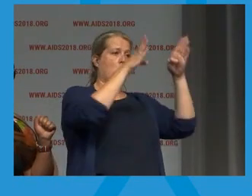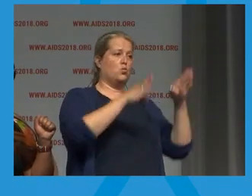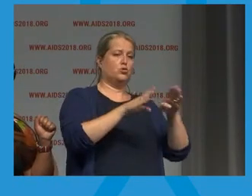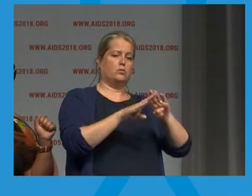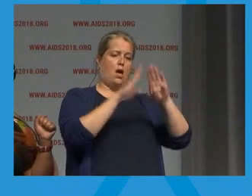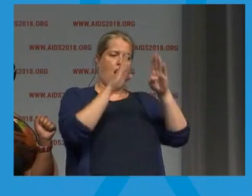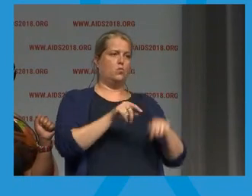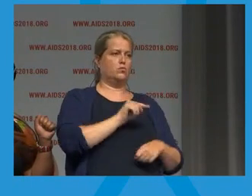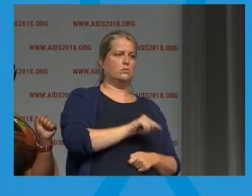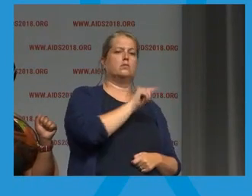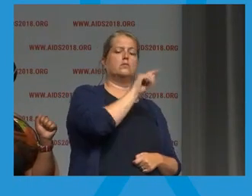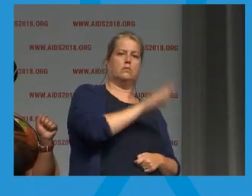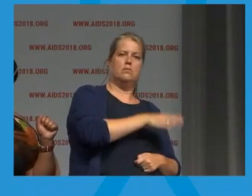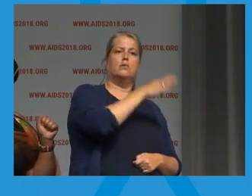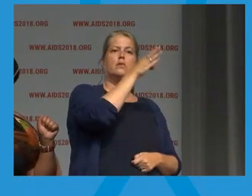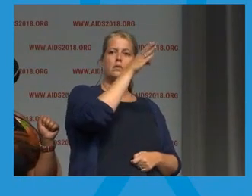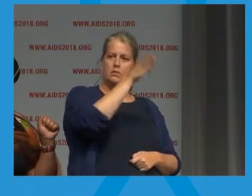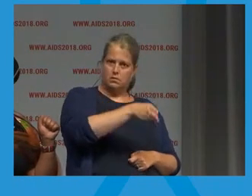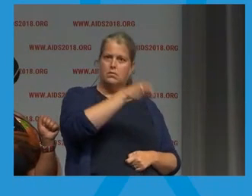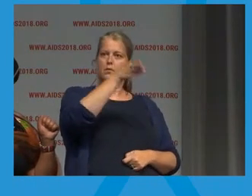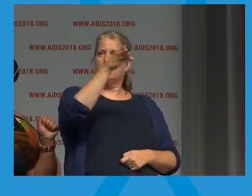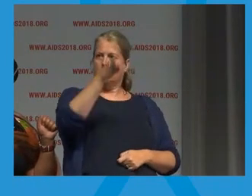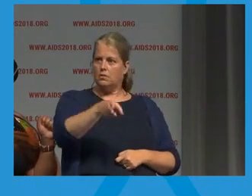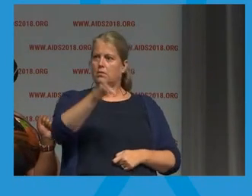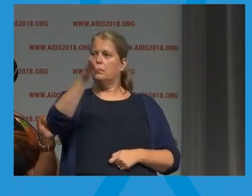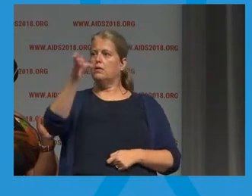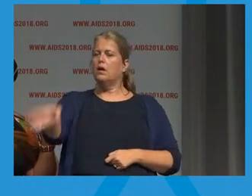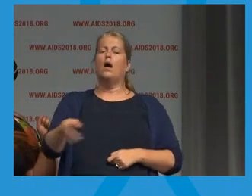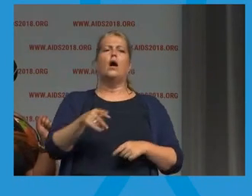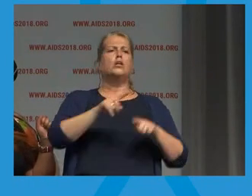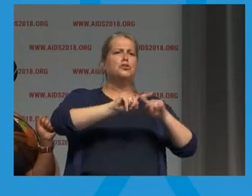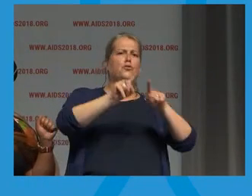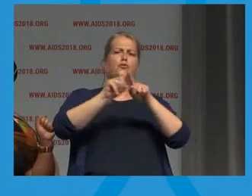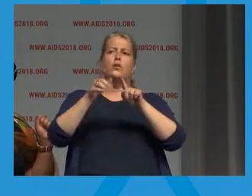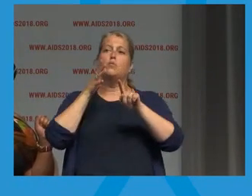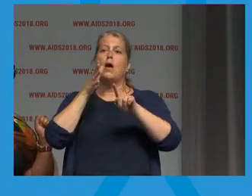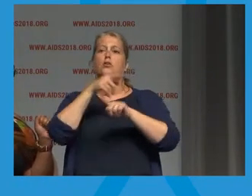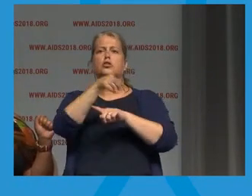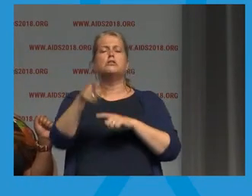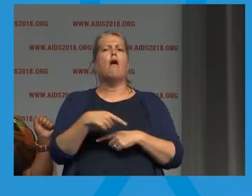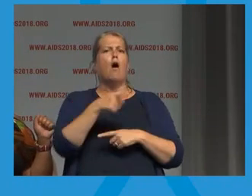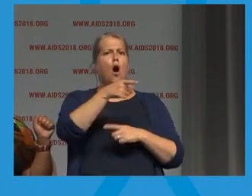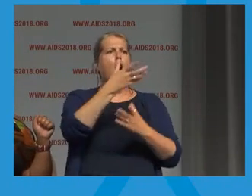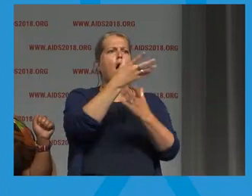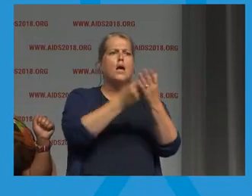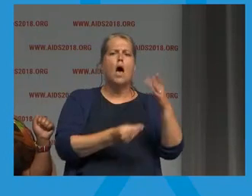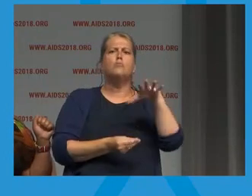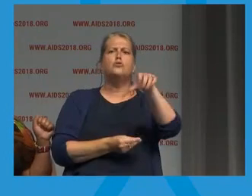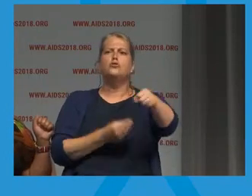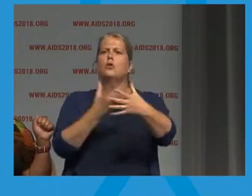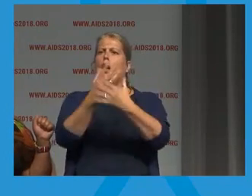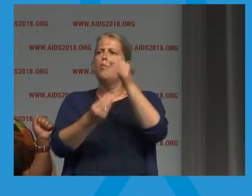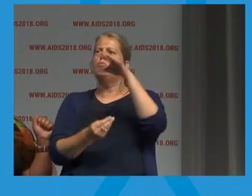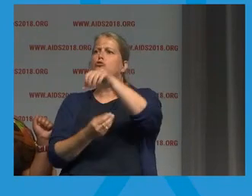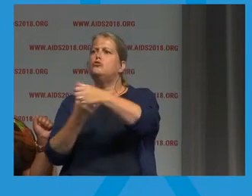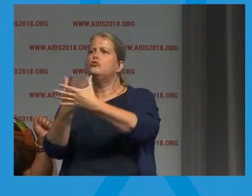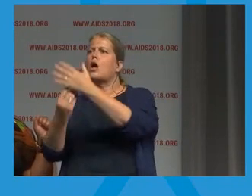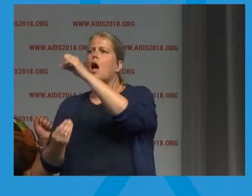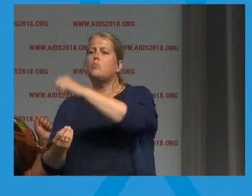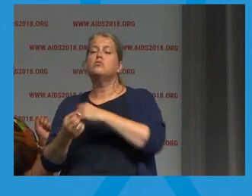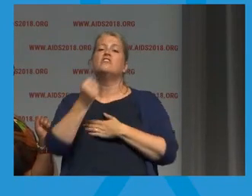meeting different mothers, we have found alarming gaps in medication for children, as well as profound stigma